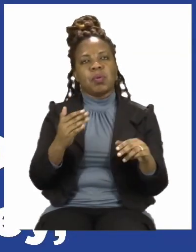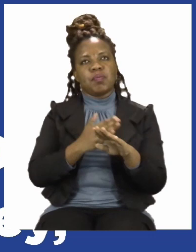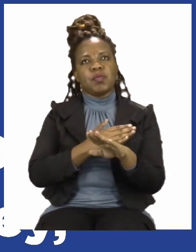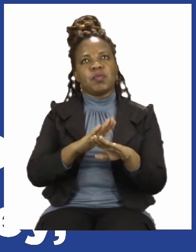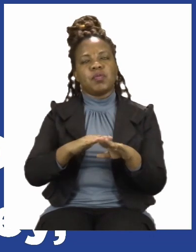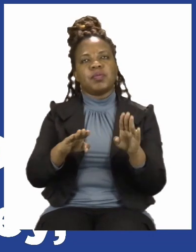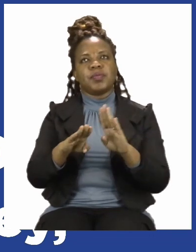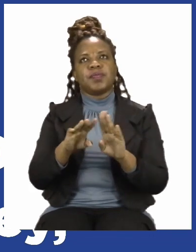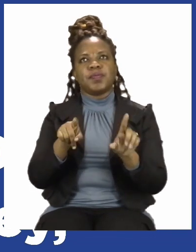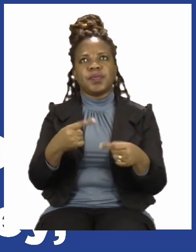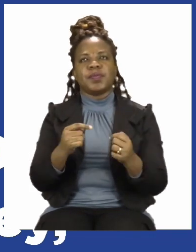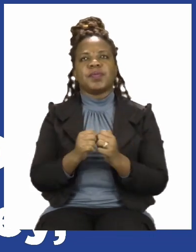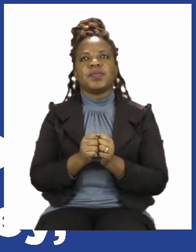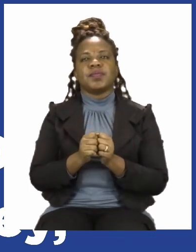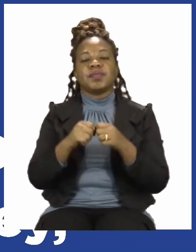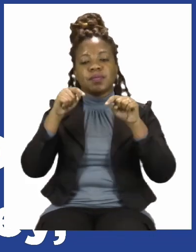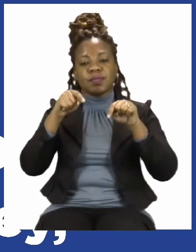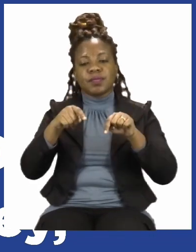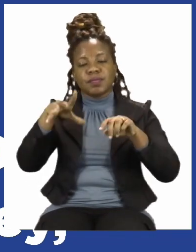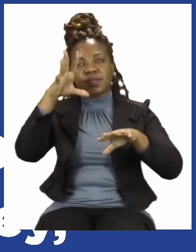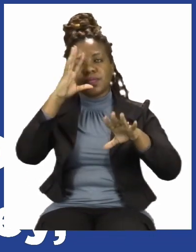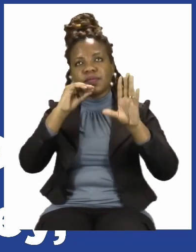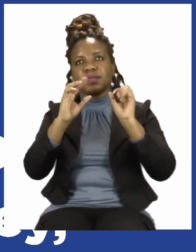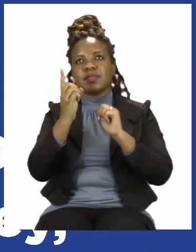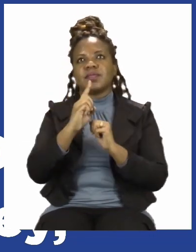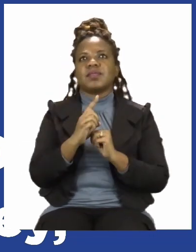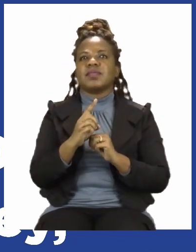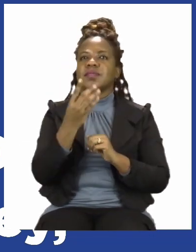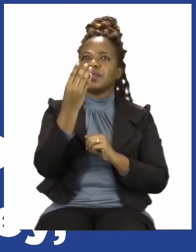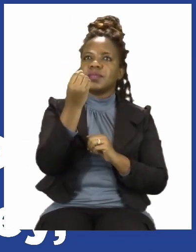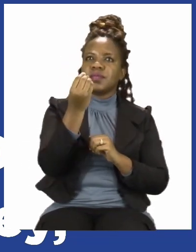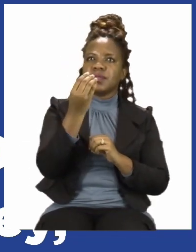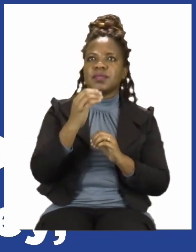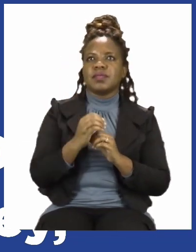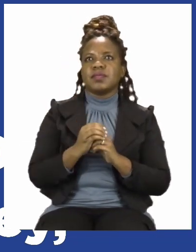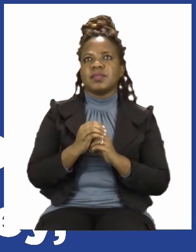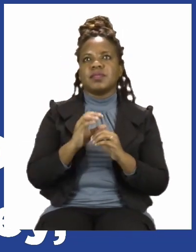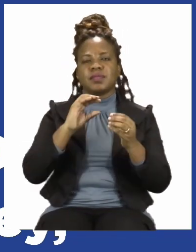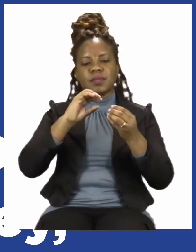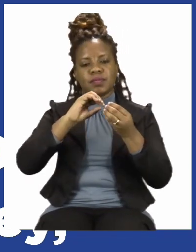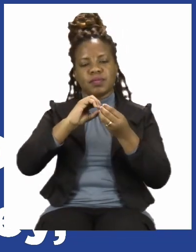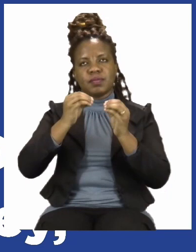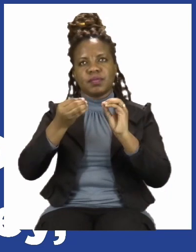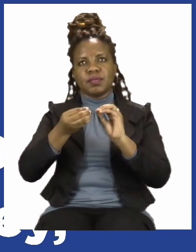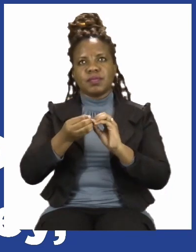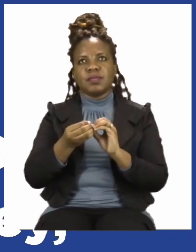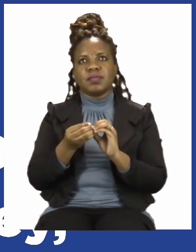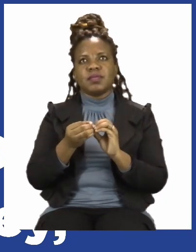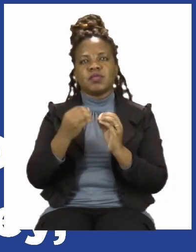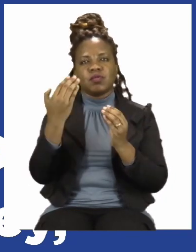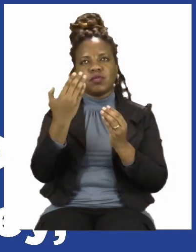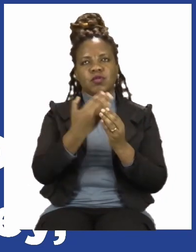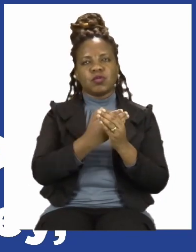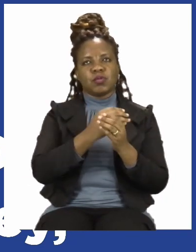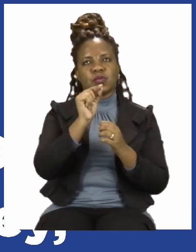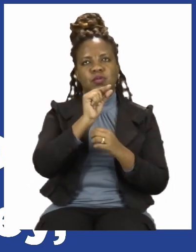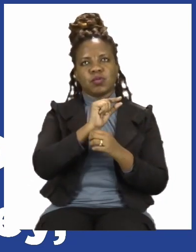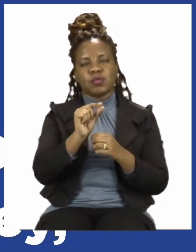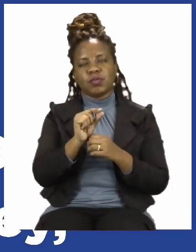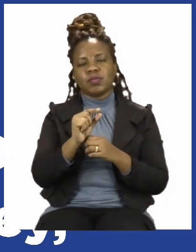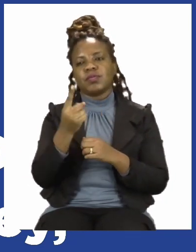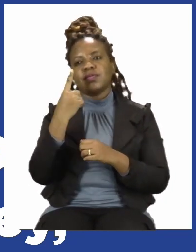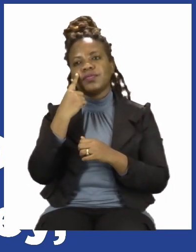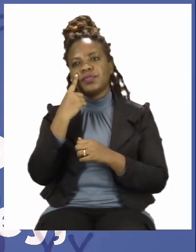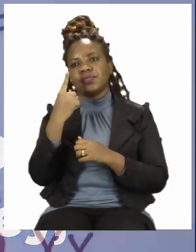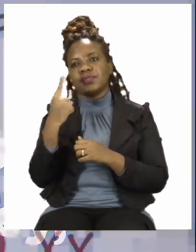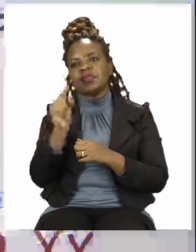For today's lesson, we will be doing money, numbers, vocabulary words, and